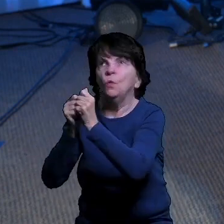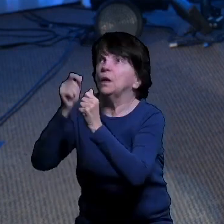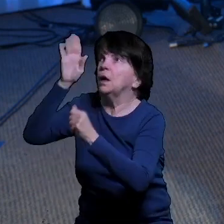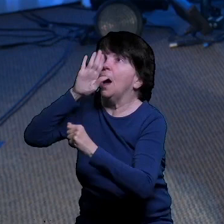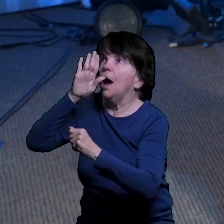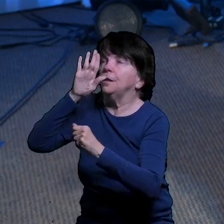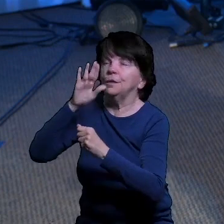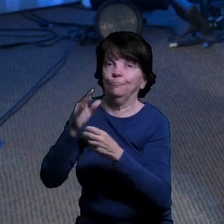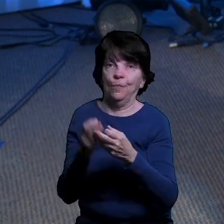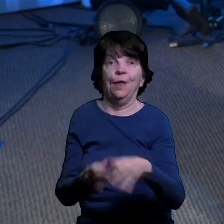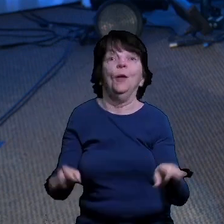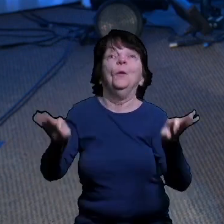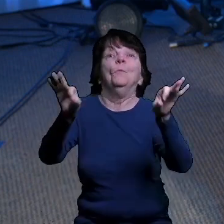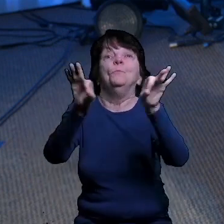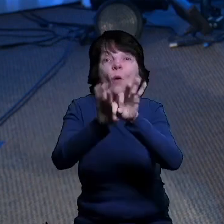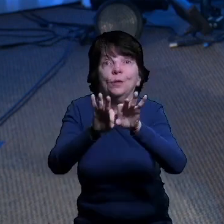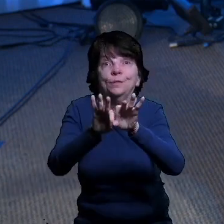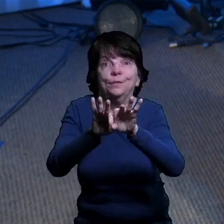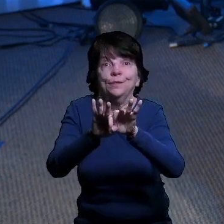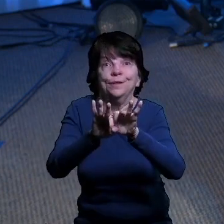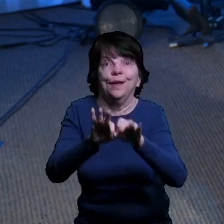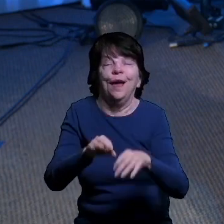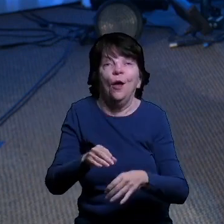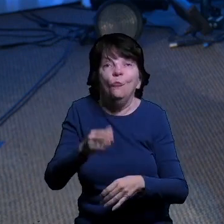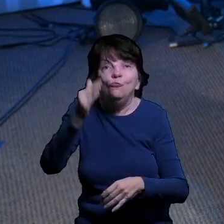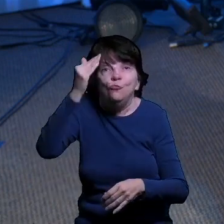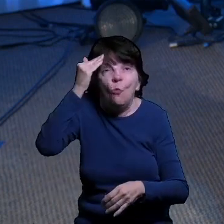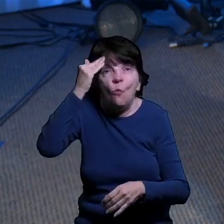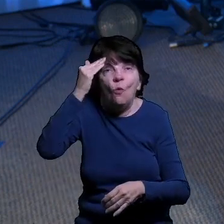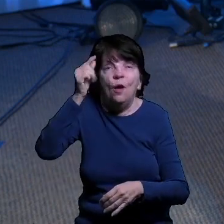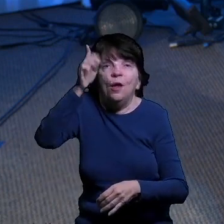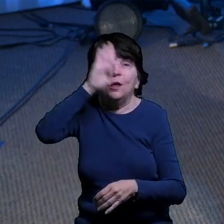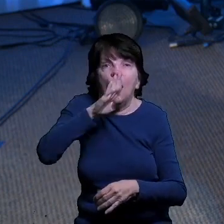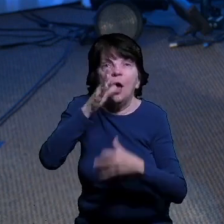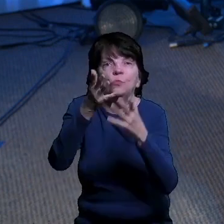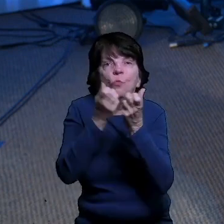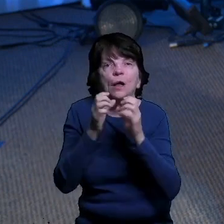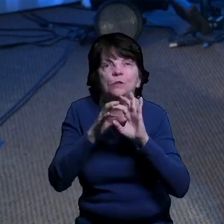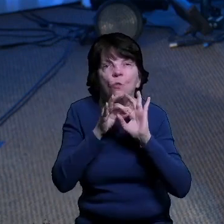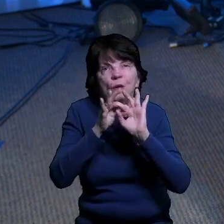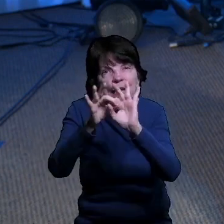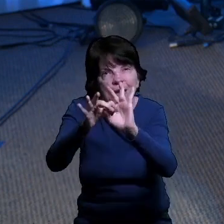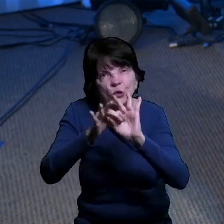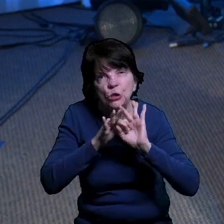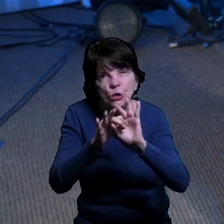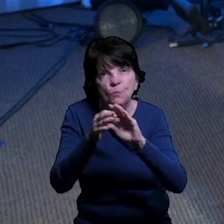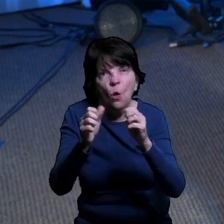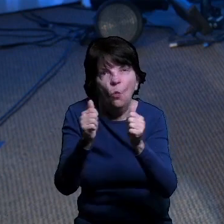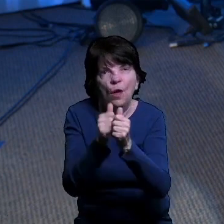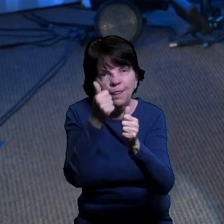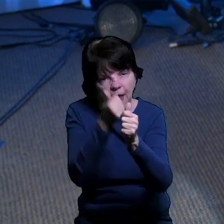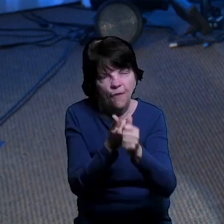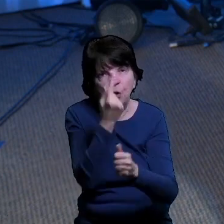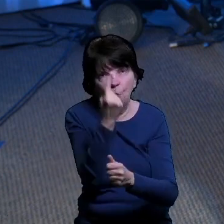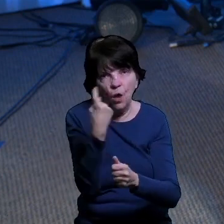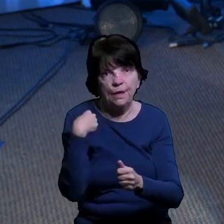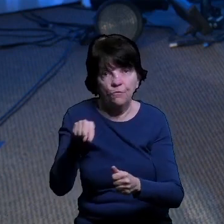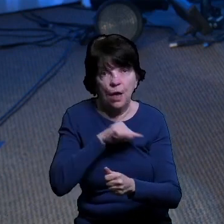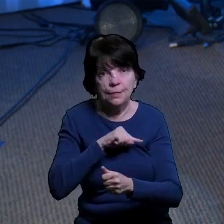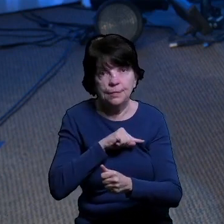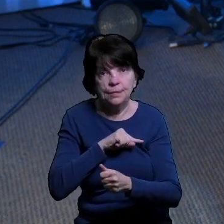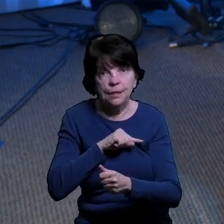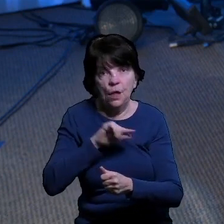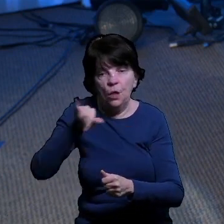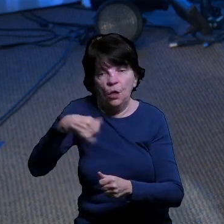universe, wants a relationship with every single one of us, that he loves you. John 3:16 says, for